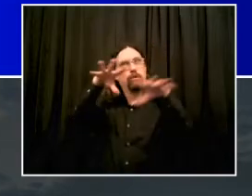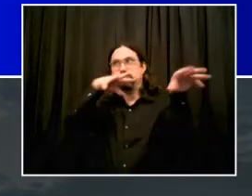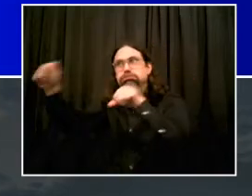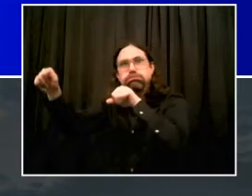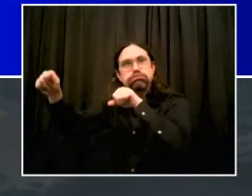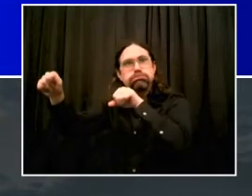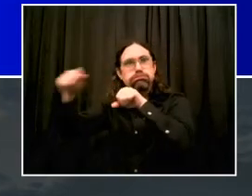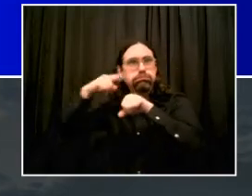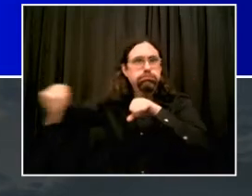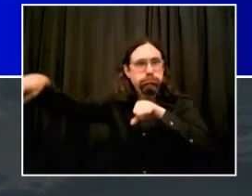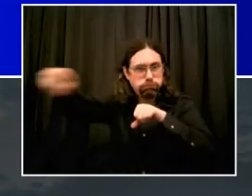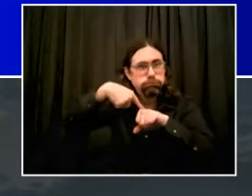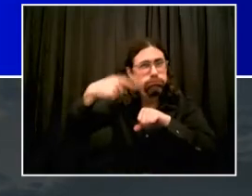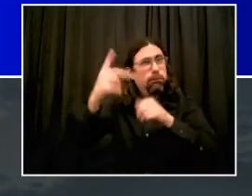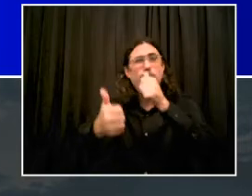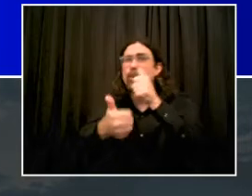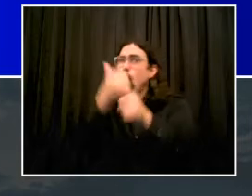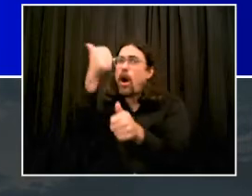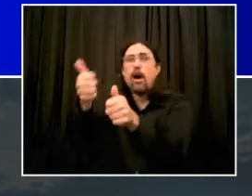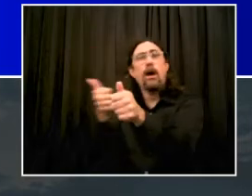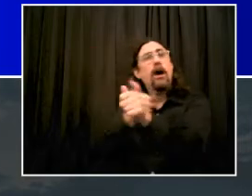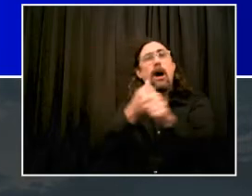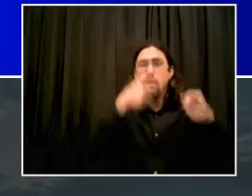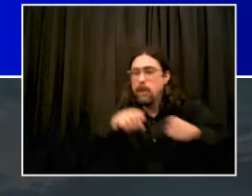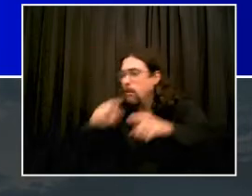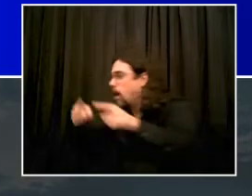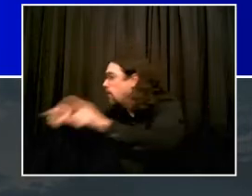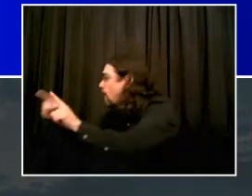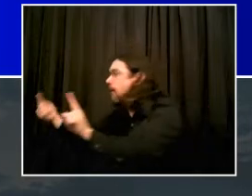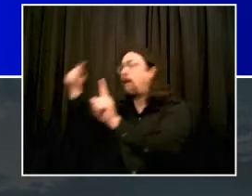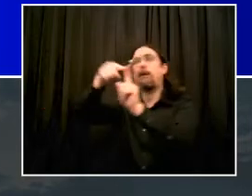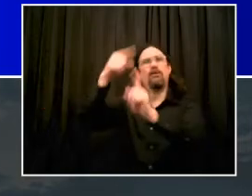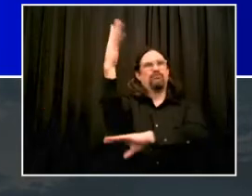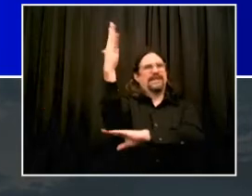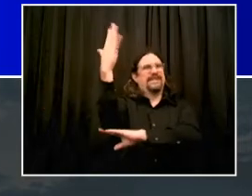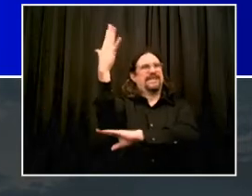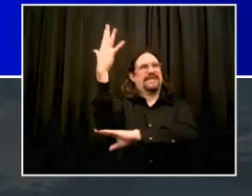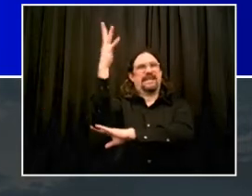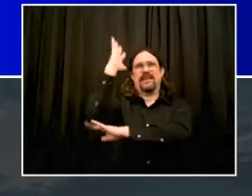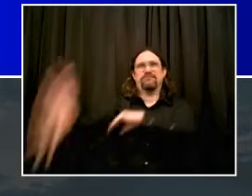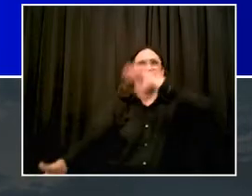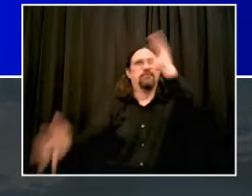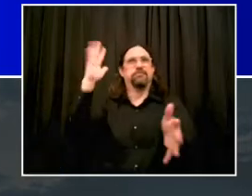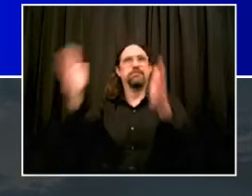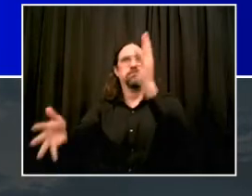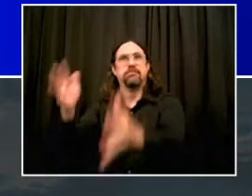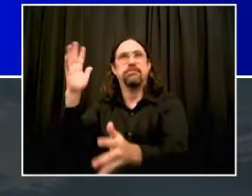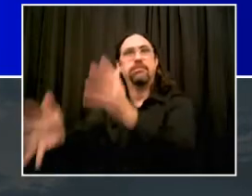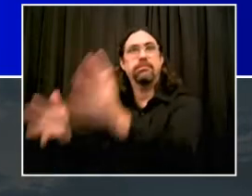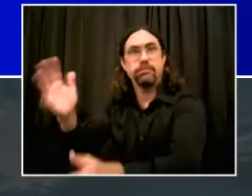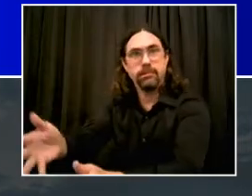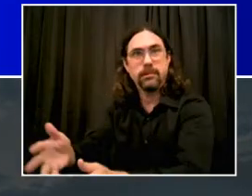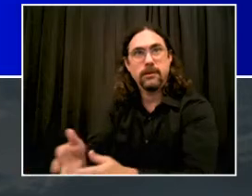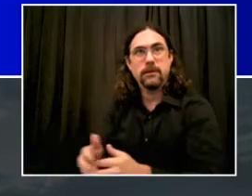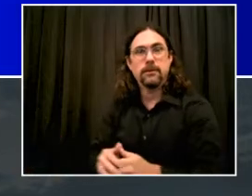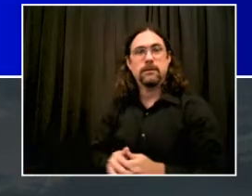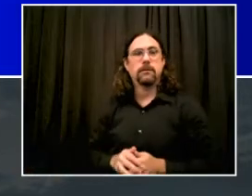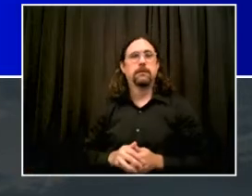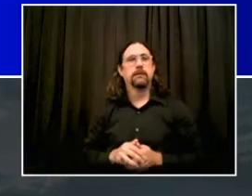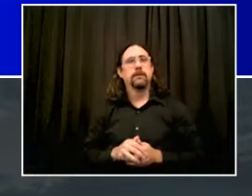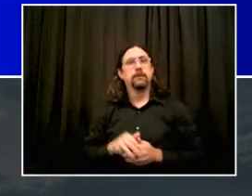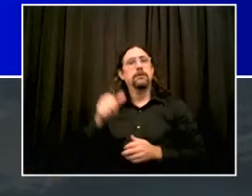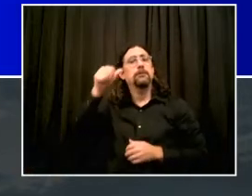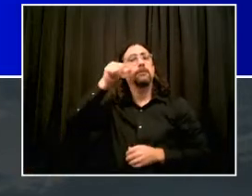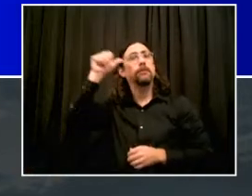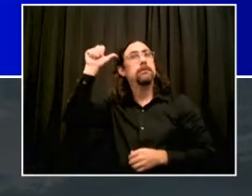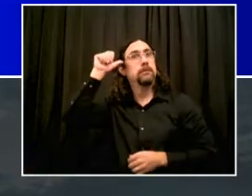130,000 customers had lost power. That number has improved now. But a lot of work is going to be done today. First,